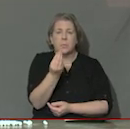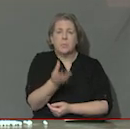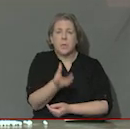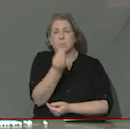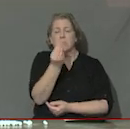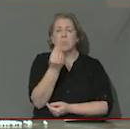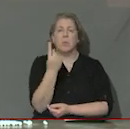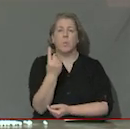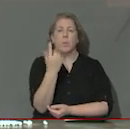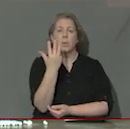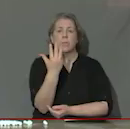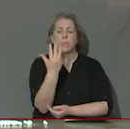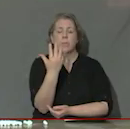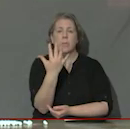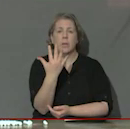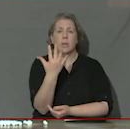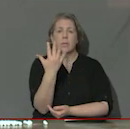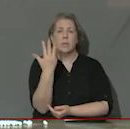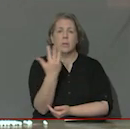1599.